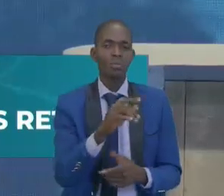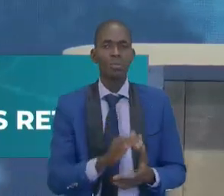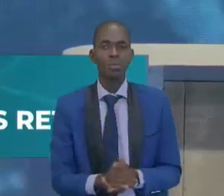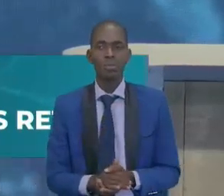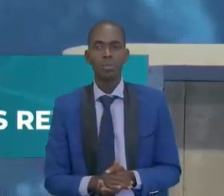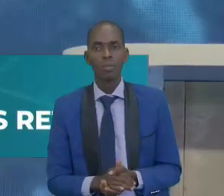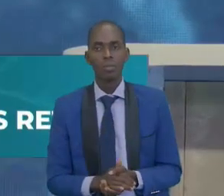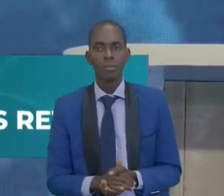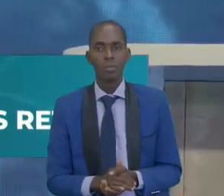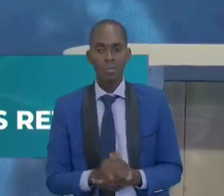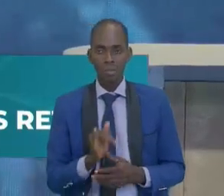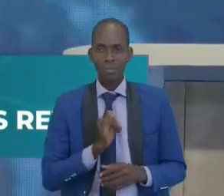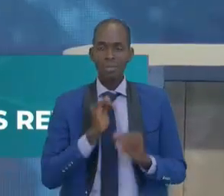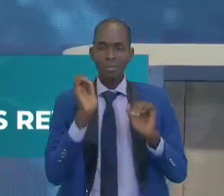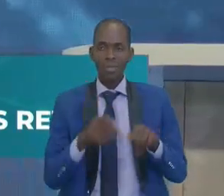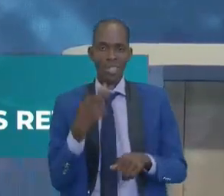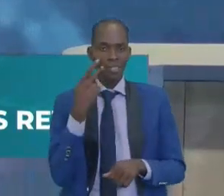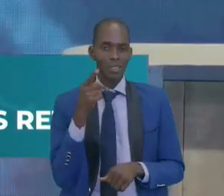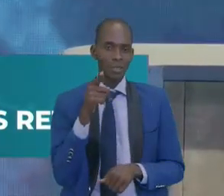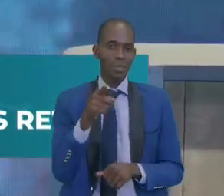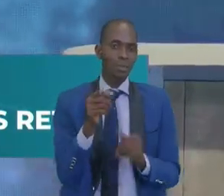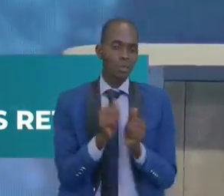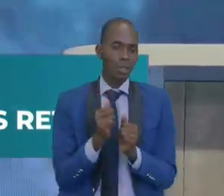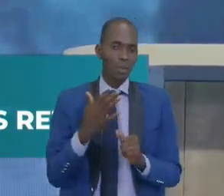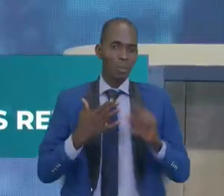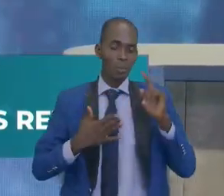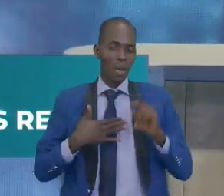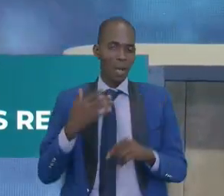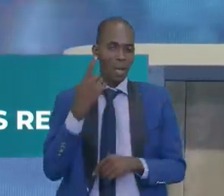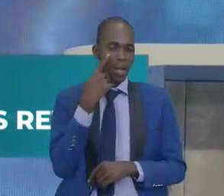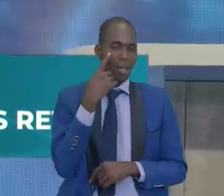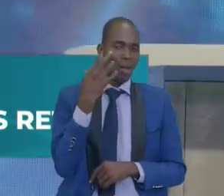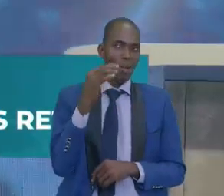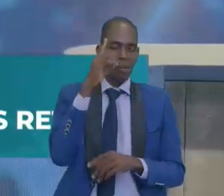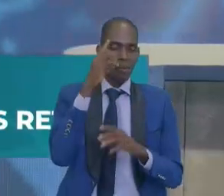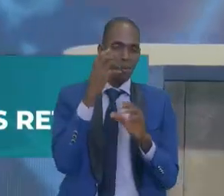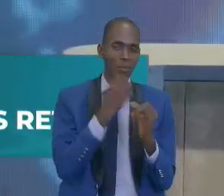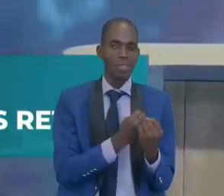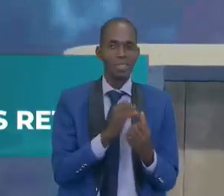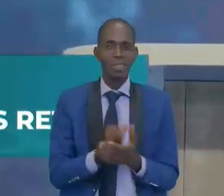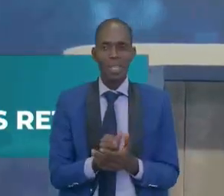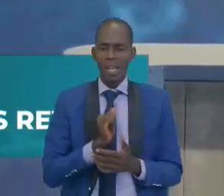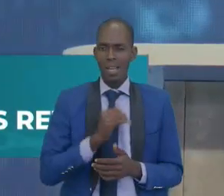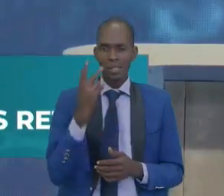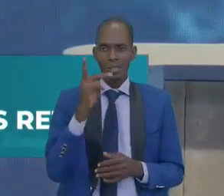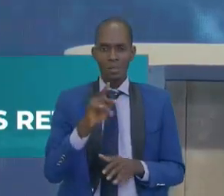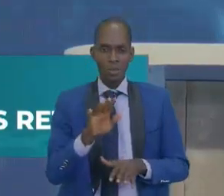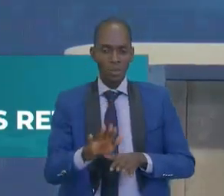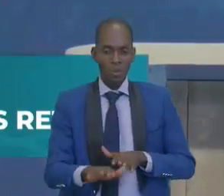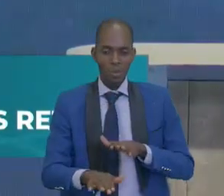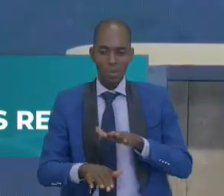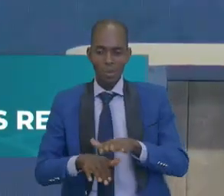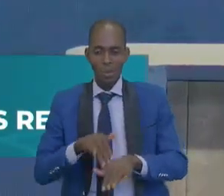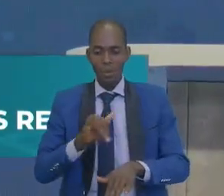I can see you with my eyes of faith. And I see you walking on the streets of